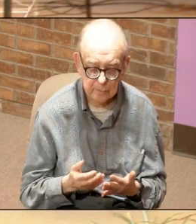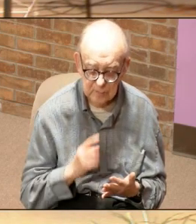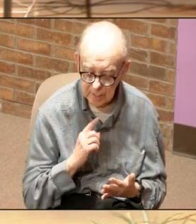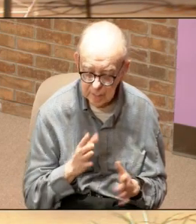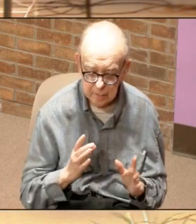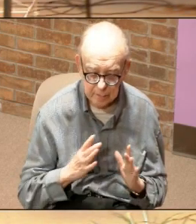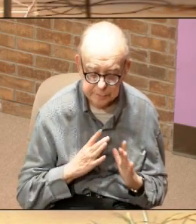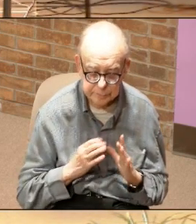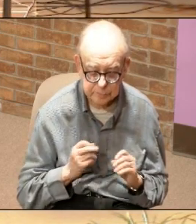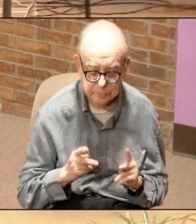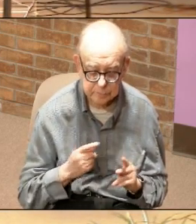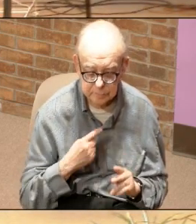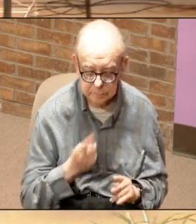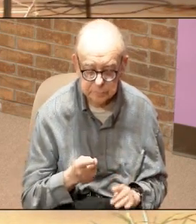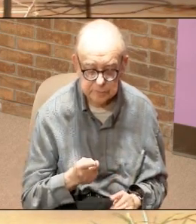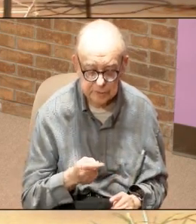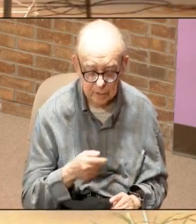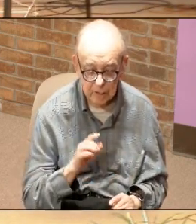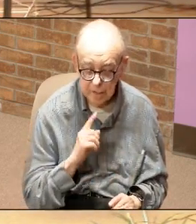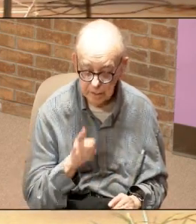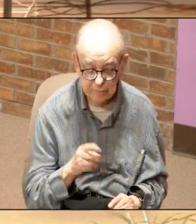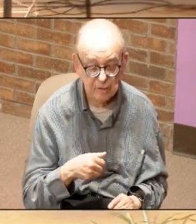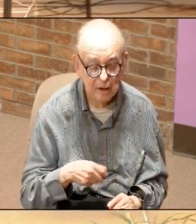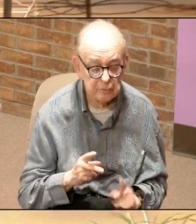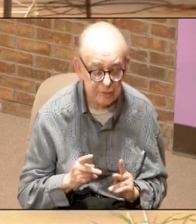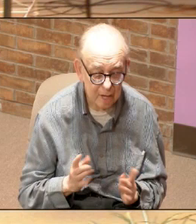It's okay to tell God you're upset.